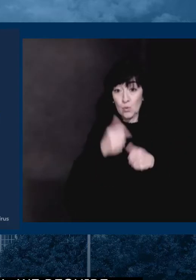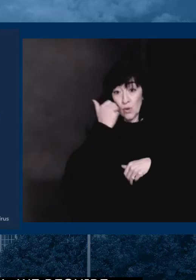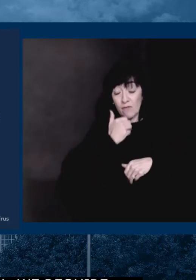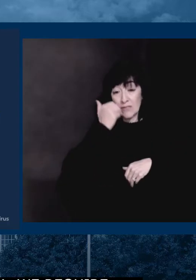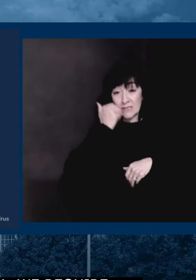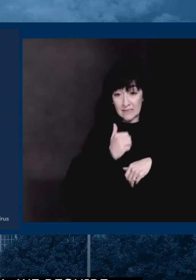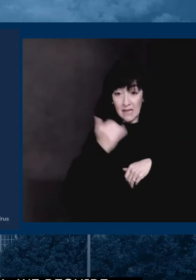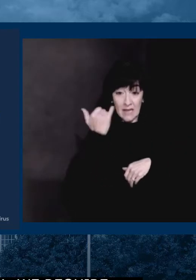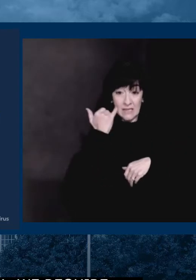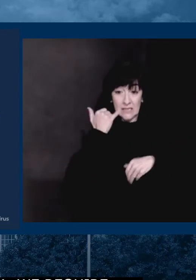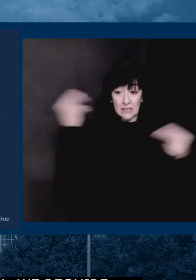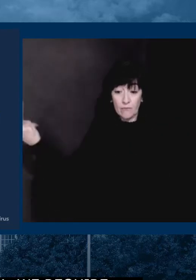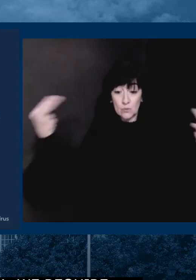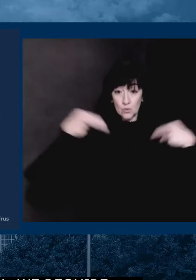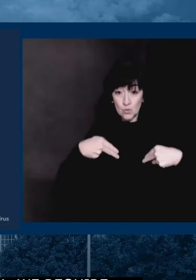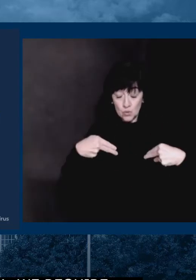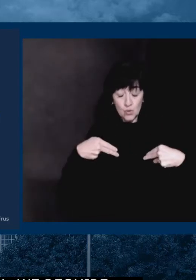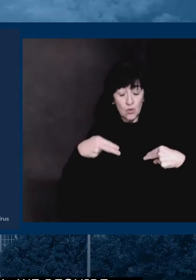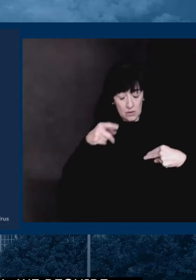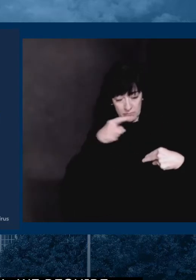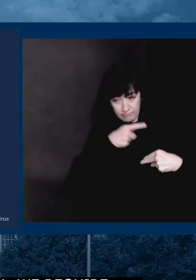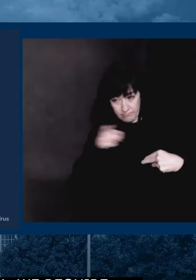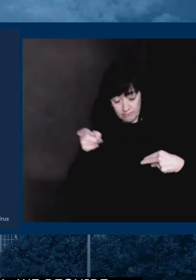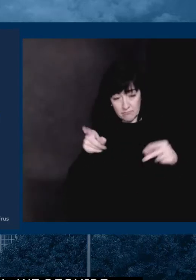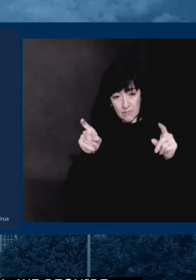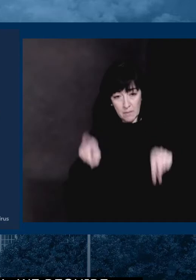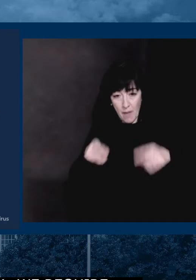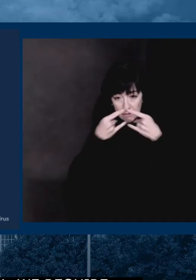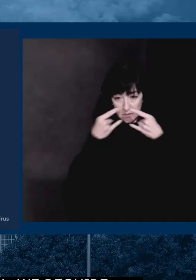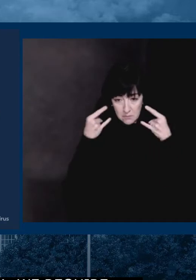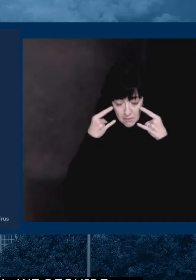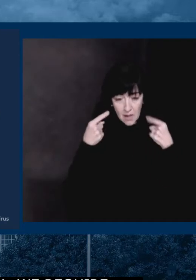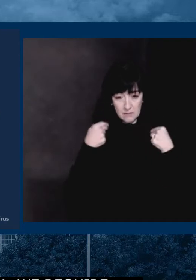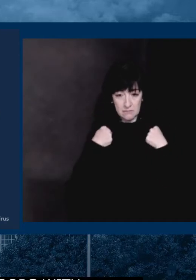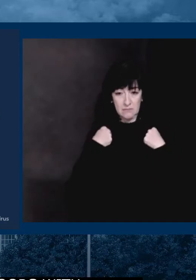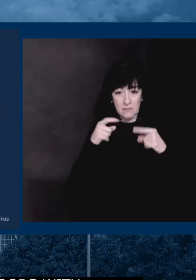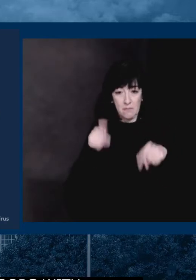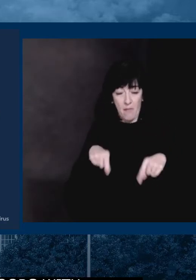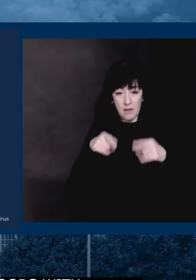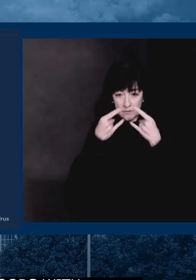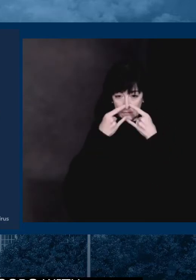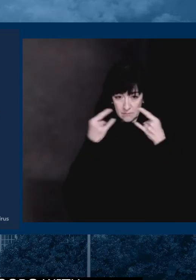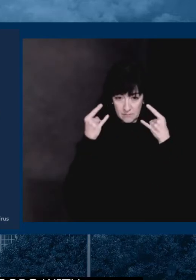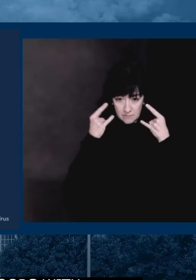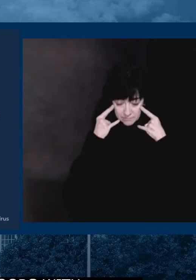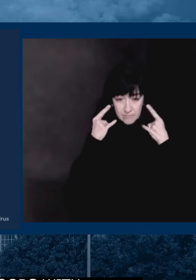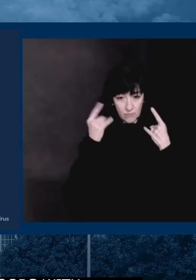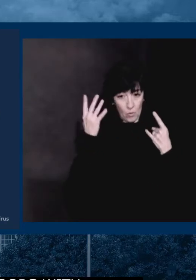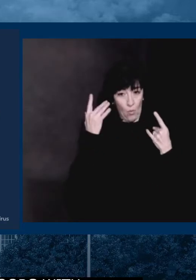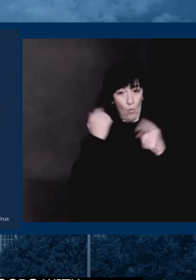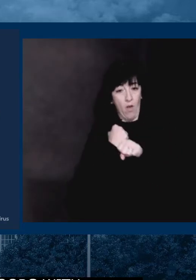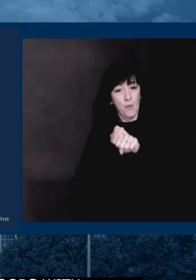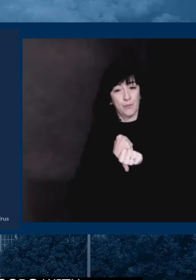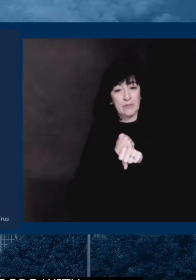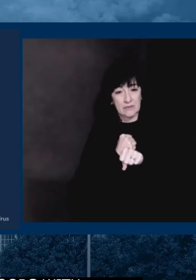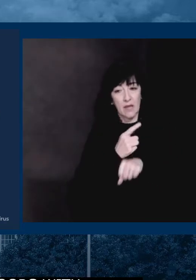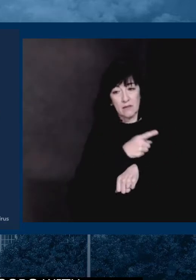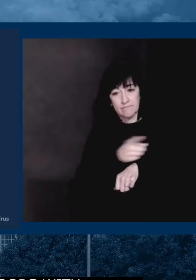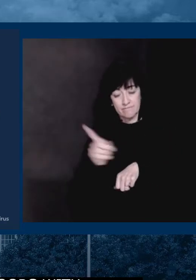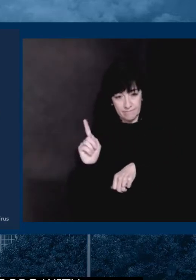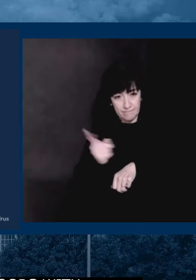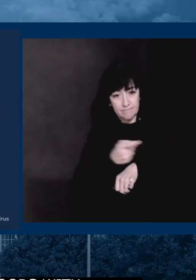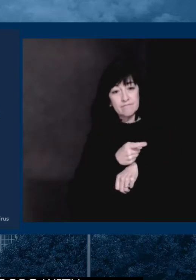house that come in and out from time to time, I always put the mask on, really to protect them as much as the other way around,